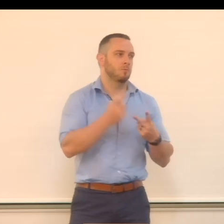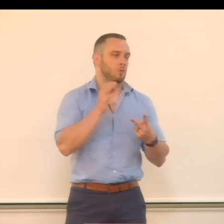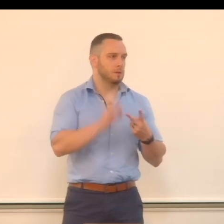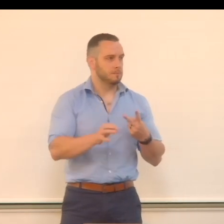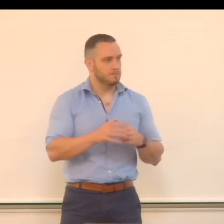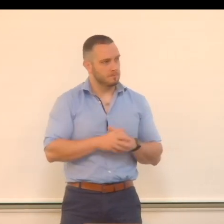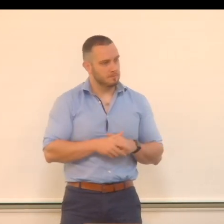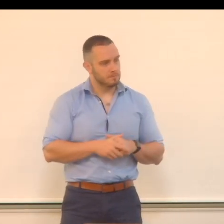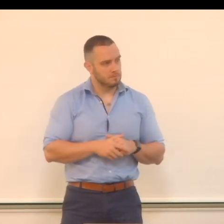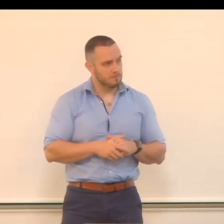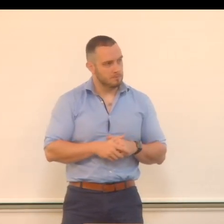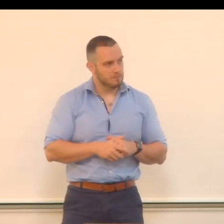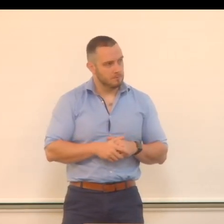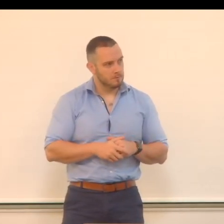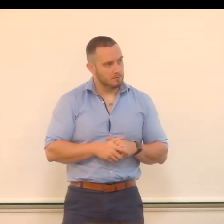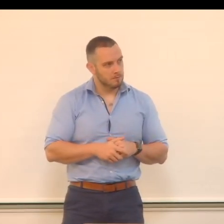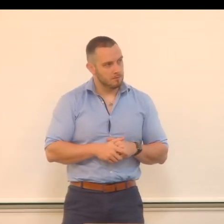Like, this is also a bit of humor.